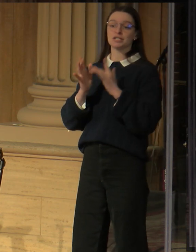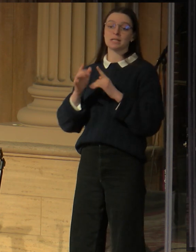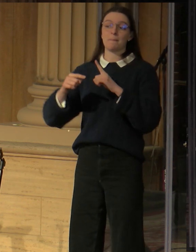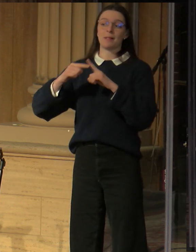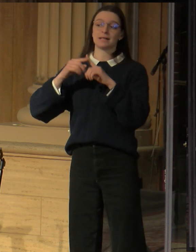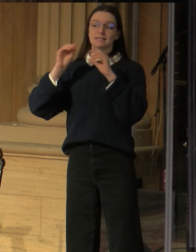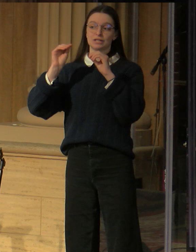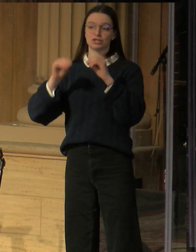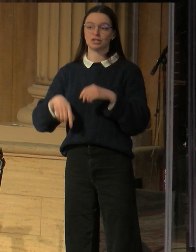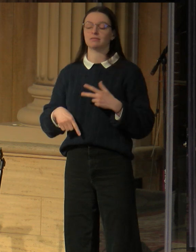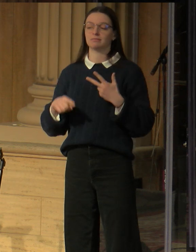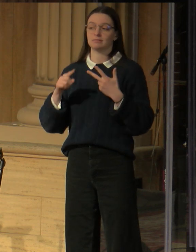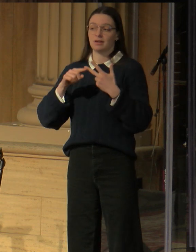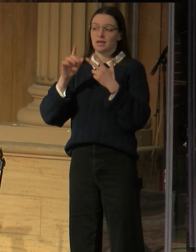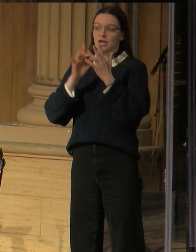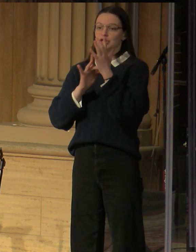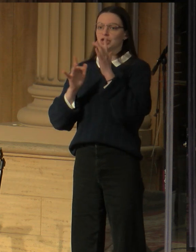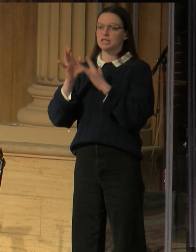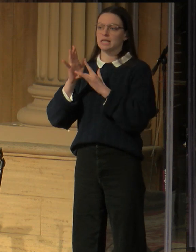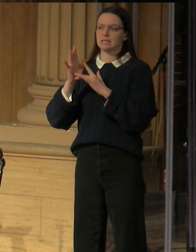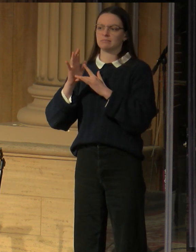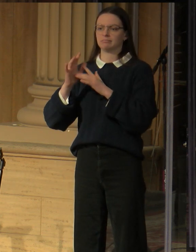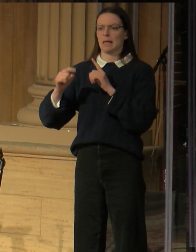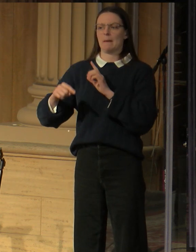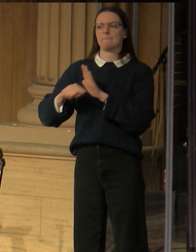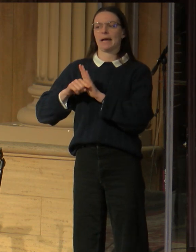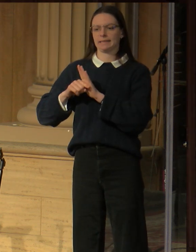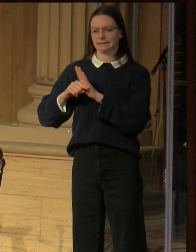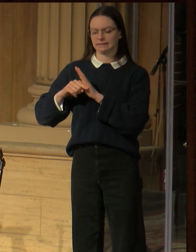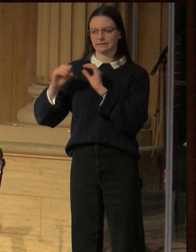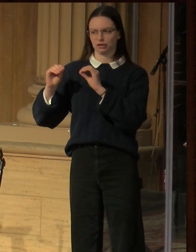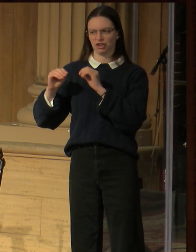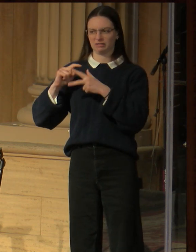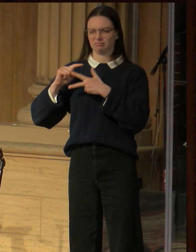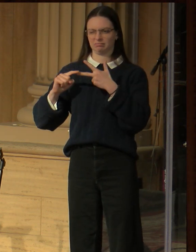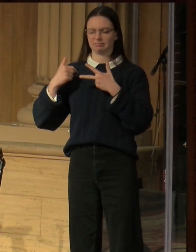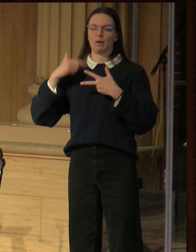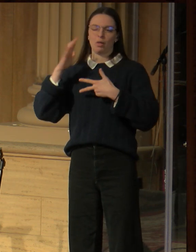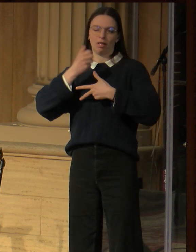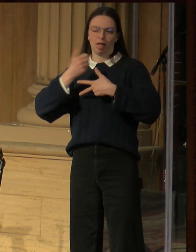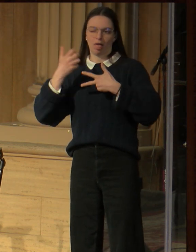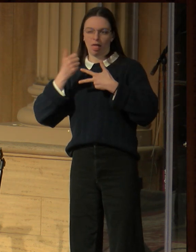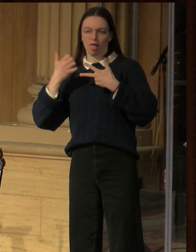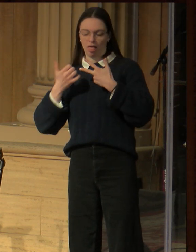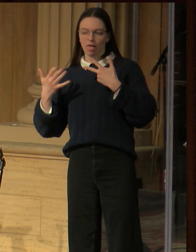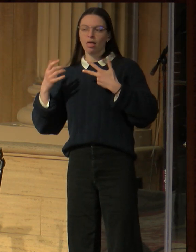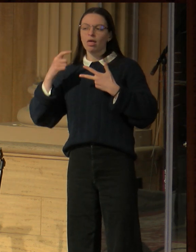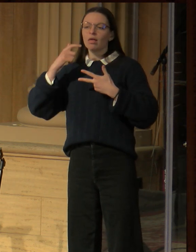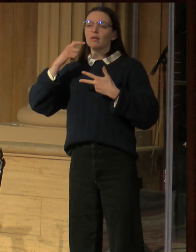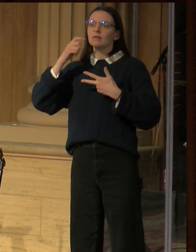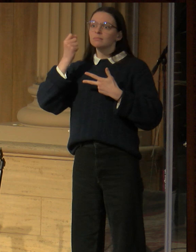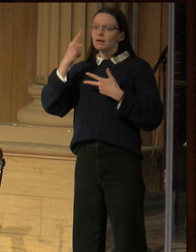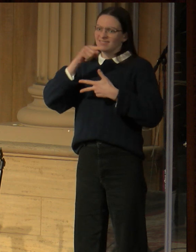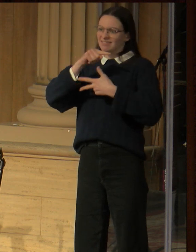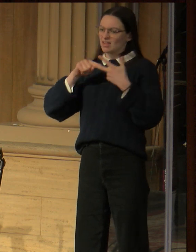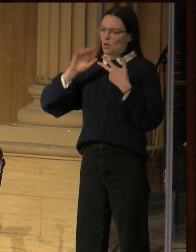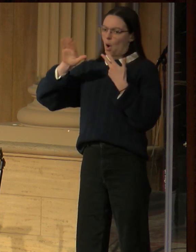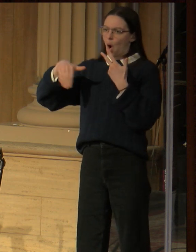teaching, and Jesus minus teaching. And I'll explain these, but you can see all of them in the